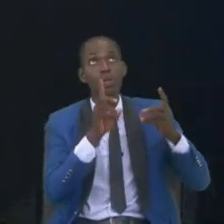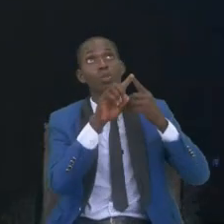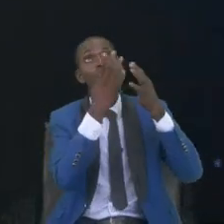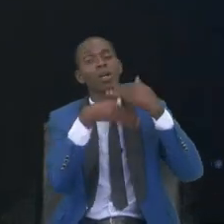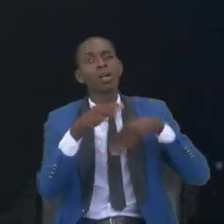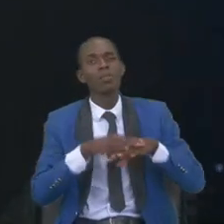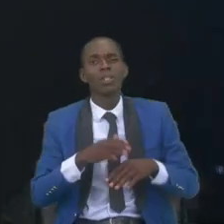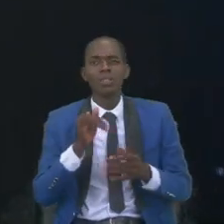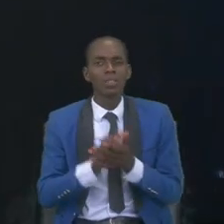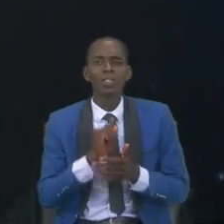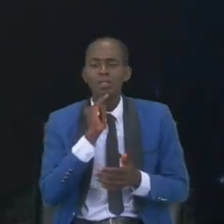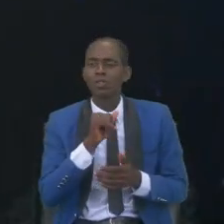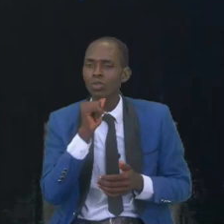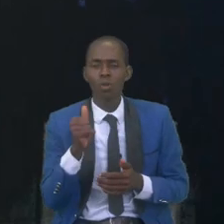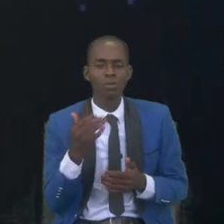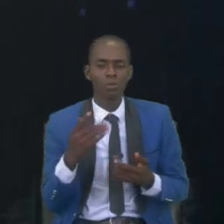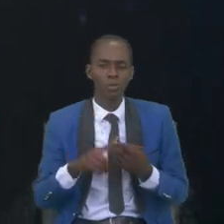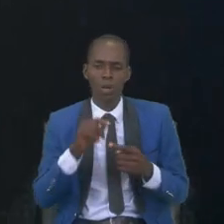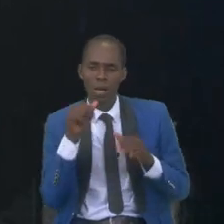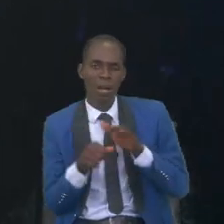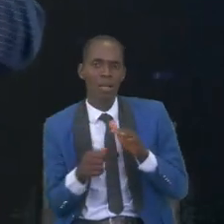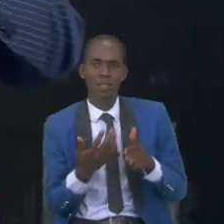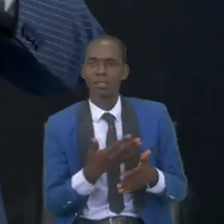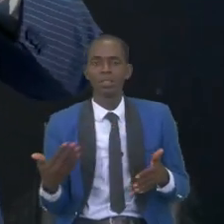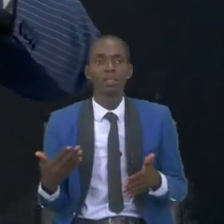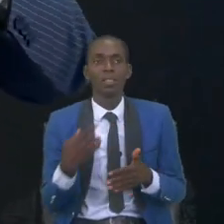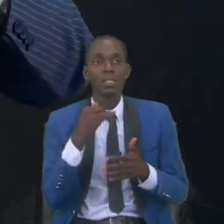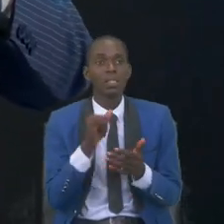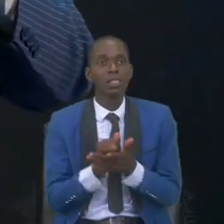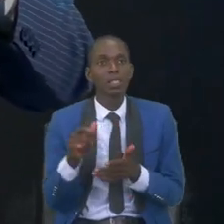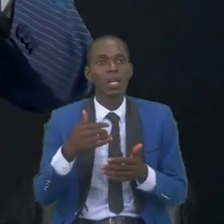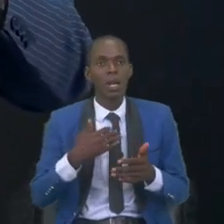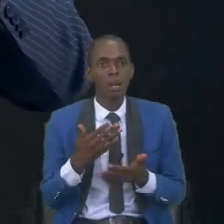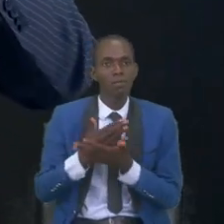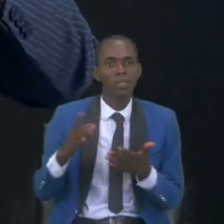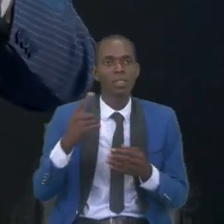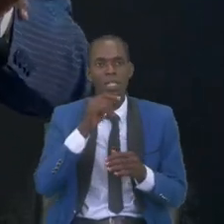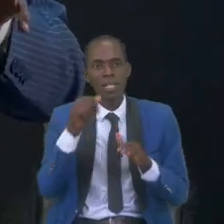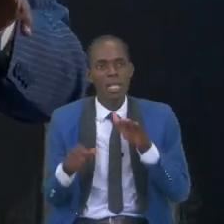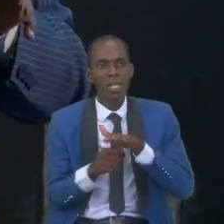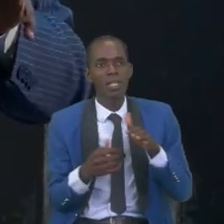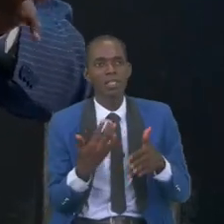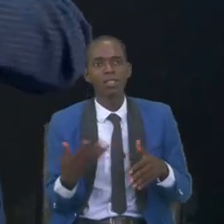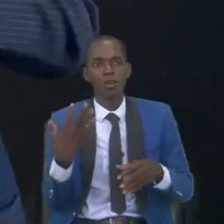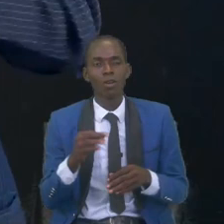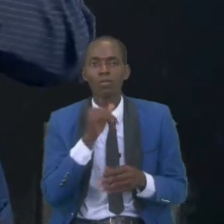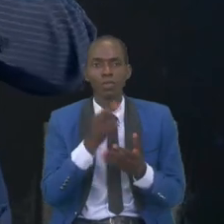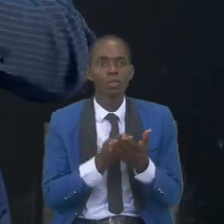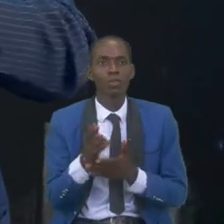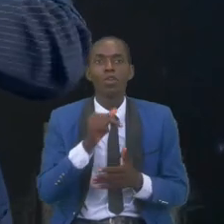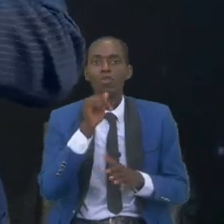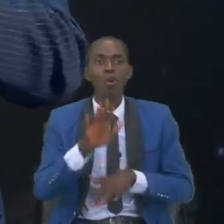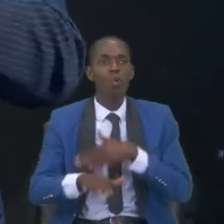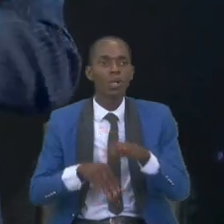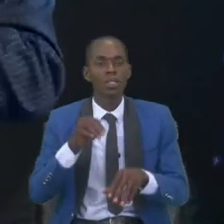he says, we have renounced the hidden things of dishonesty, not walking in craftiness, not handling